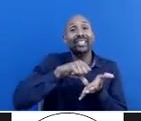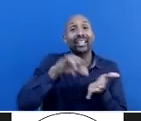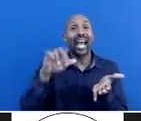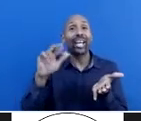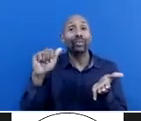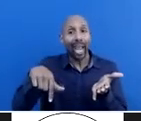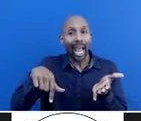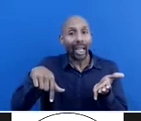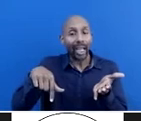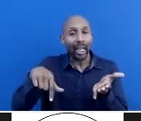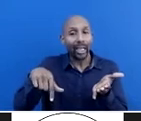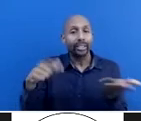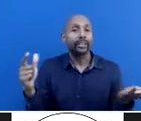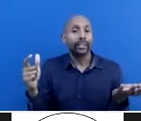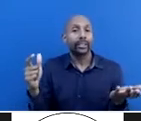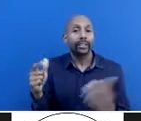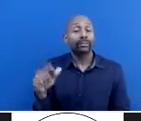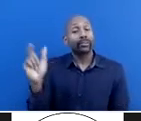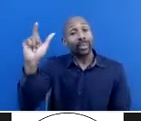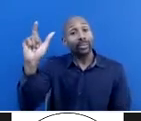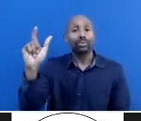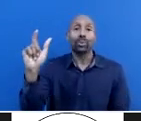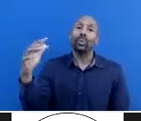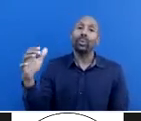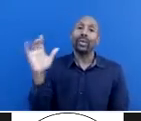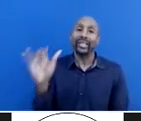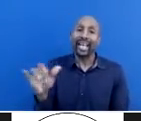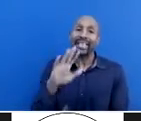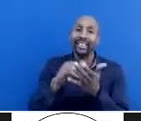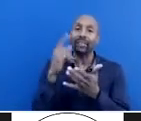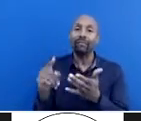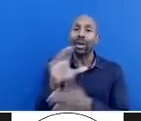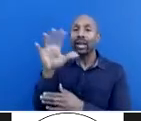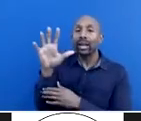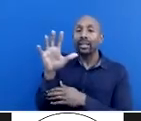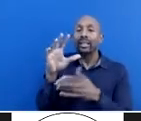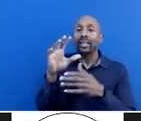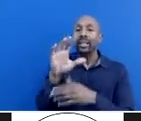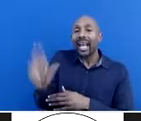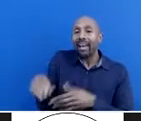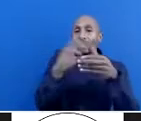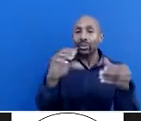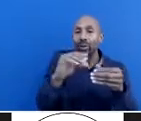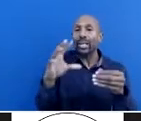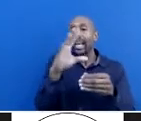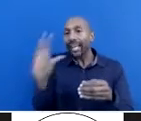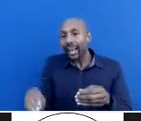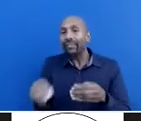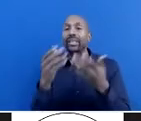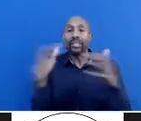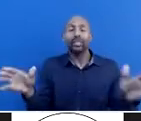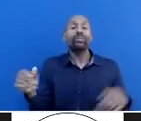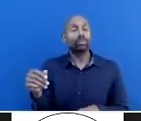self-exploration of his own personal identity. He's seeing the Islam bursting through the scenes of what it seems of what is